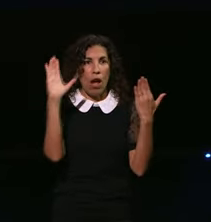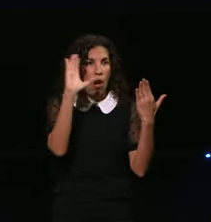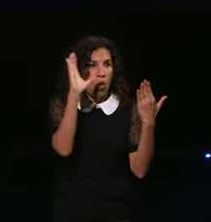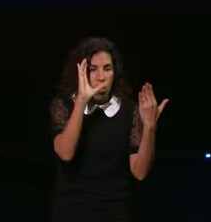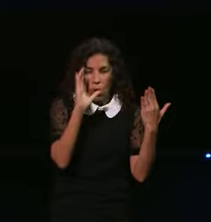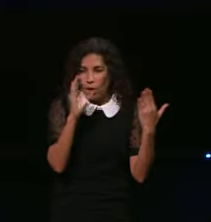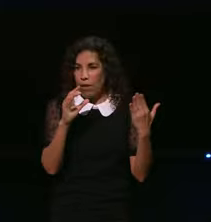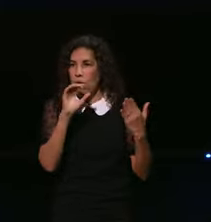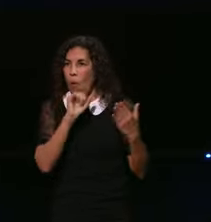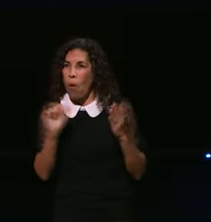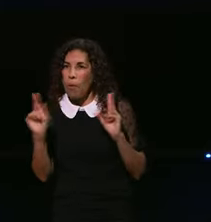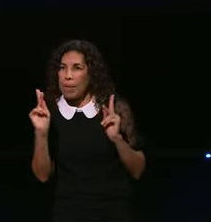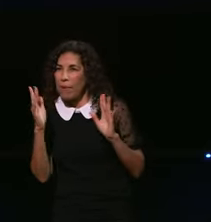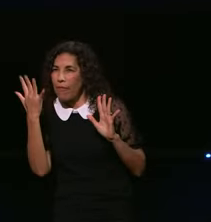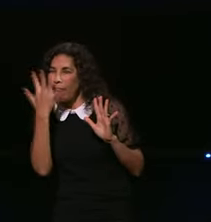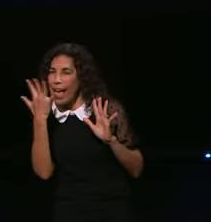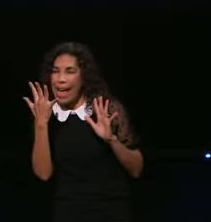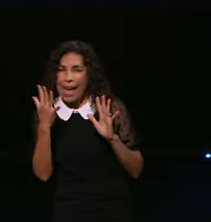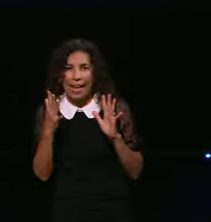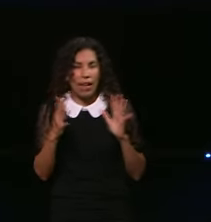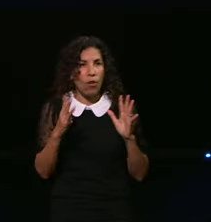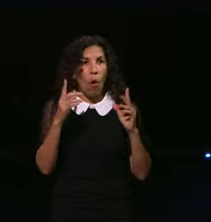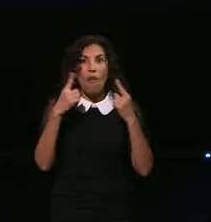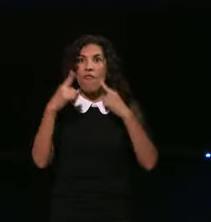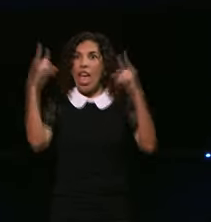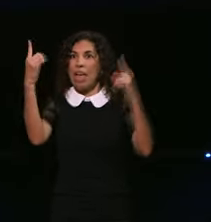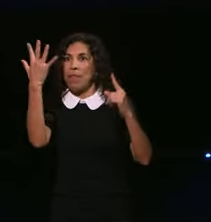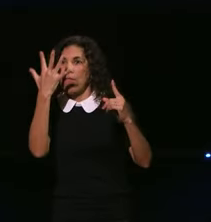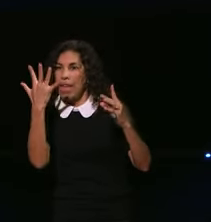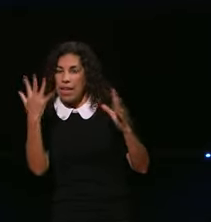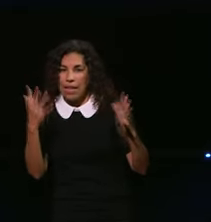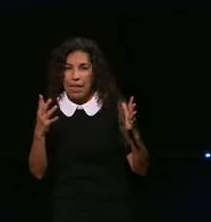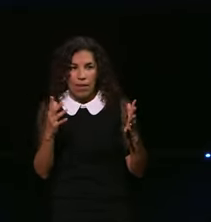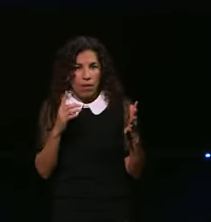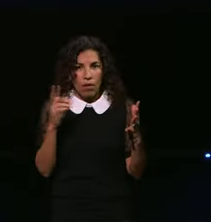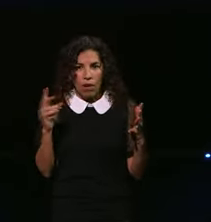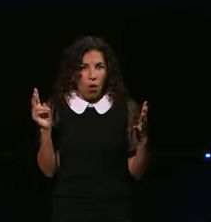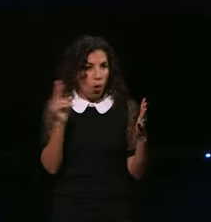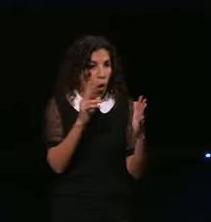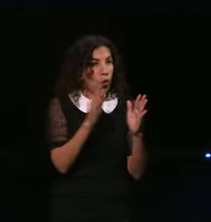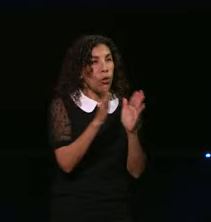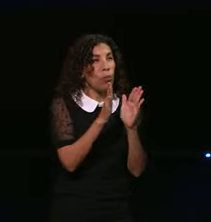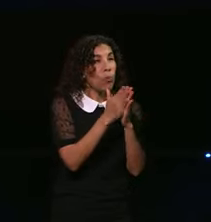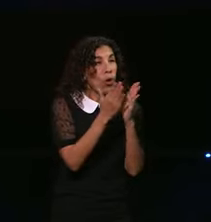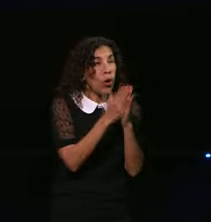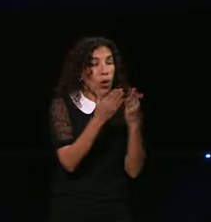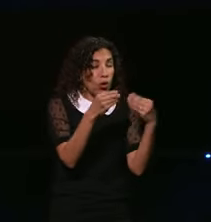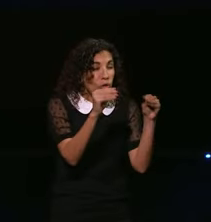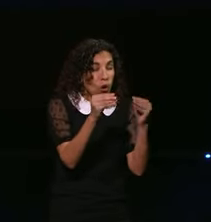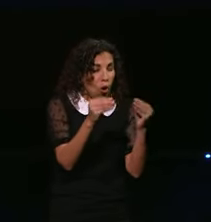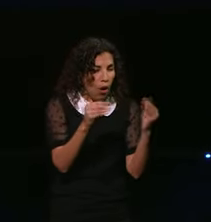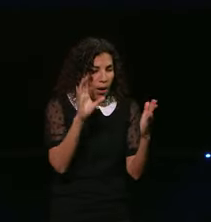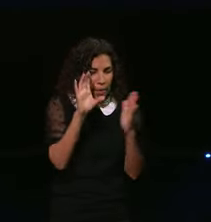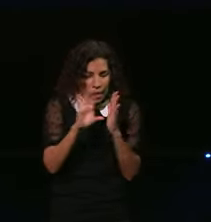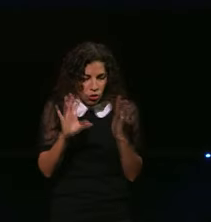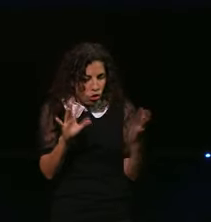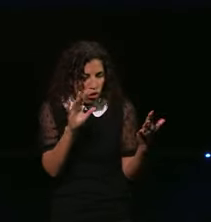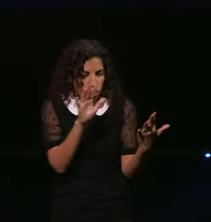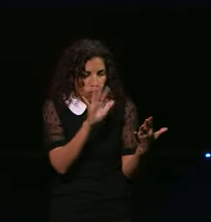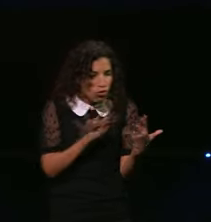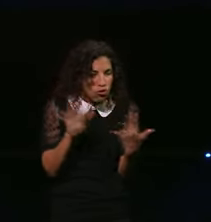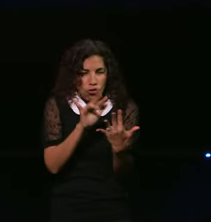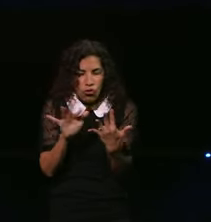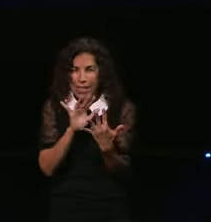like an old people's face and the you know, like a famous people's face, it's always have to go to the bookstore and pick the portrait book. You know,